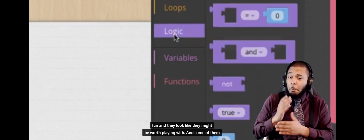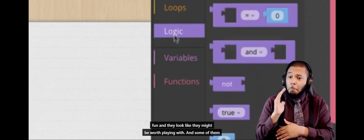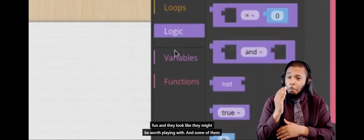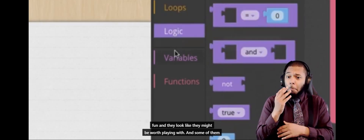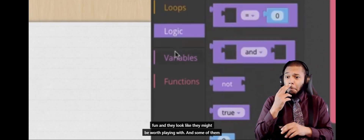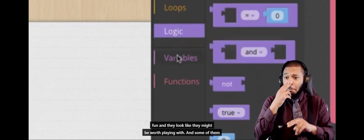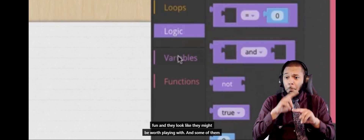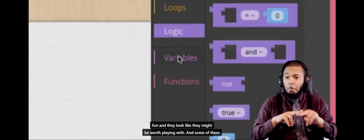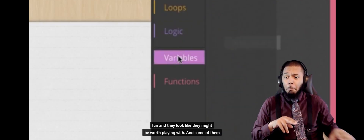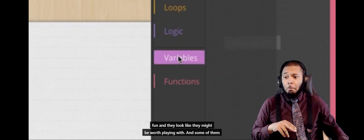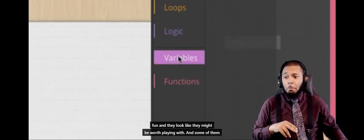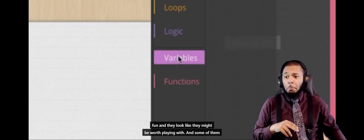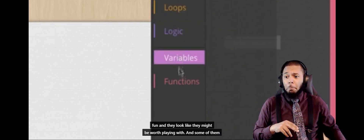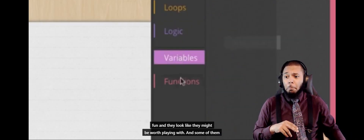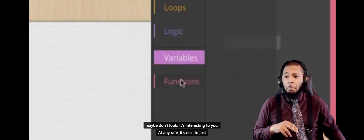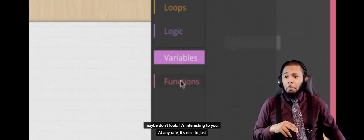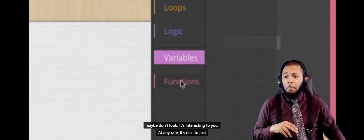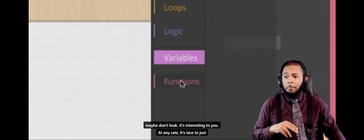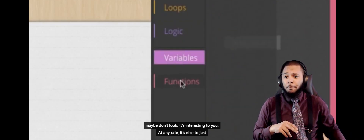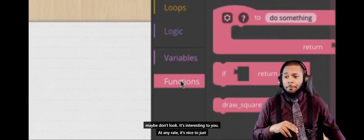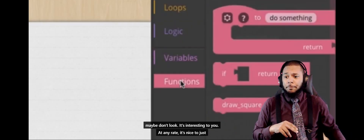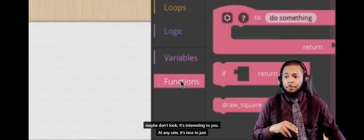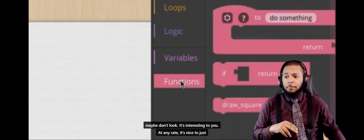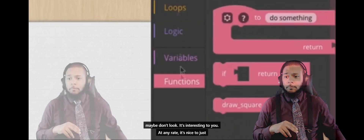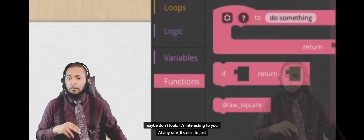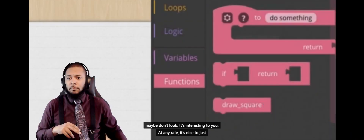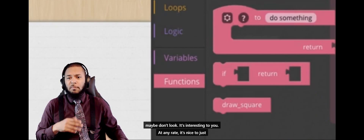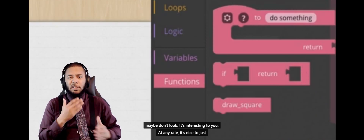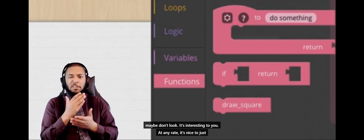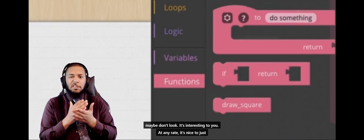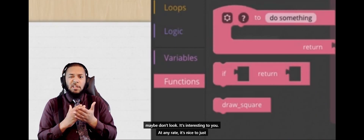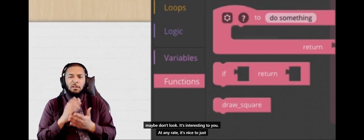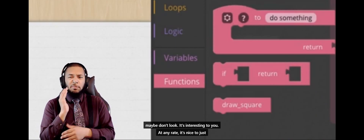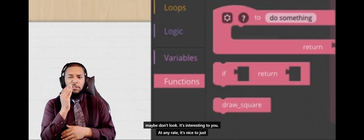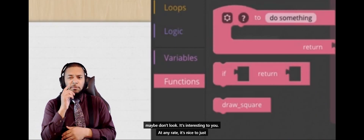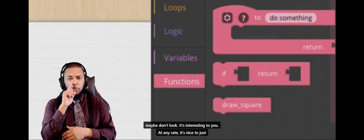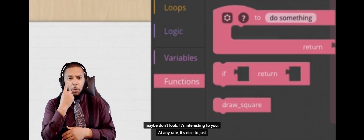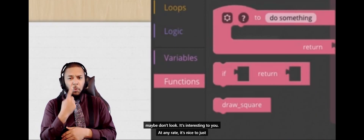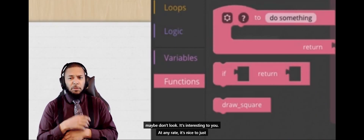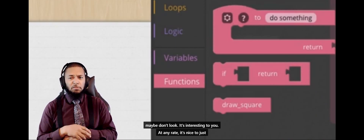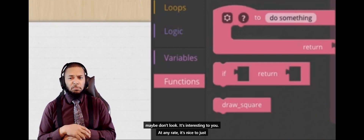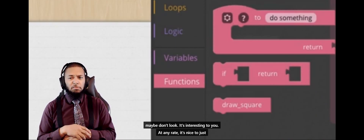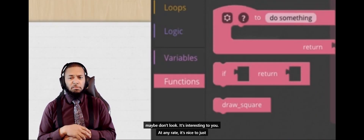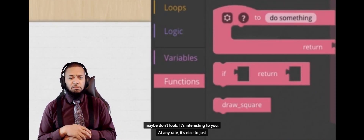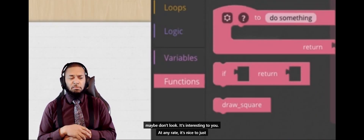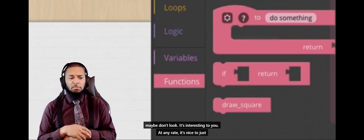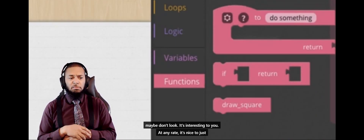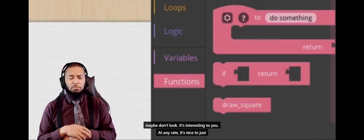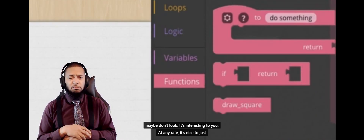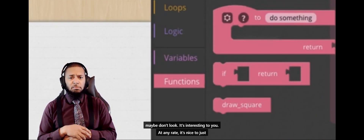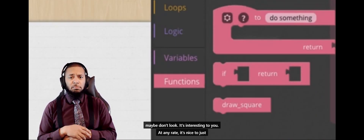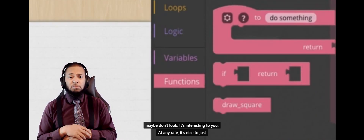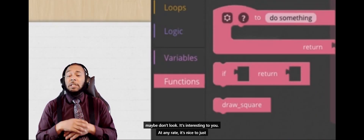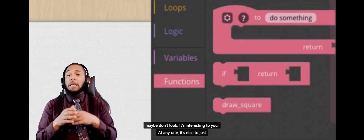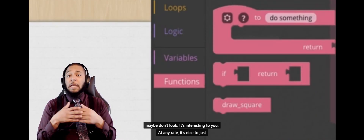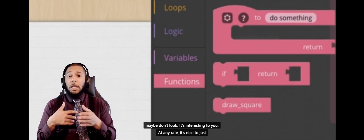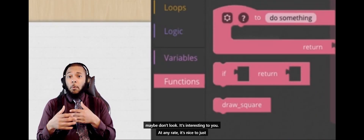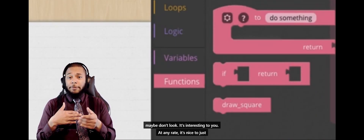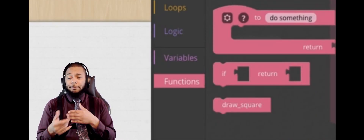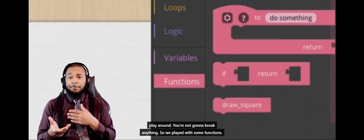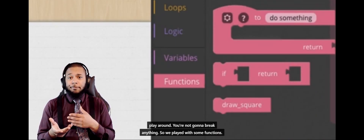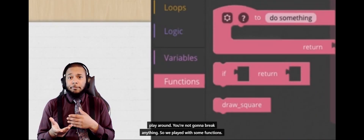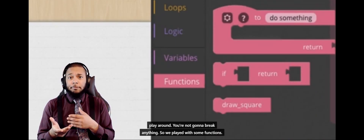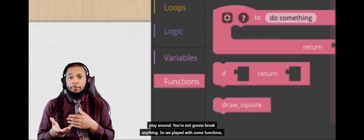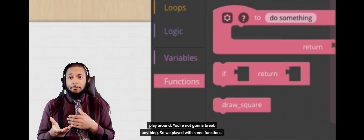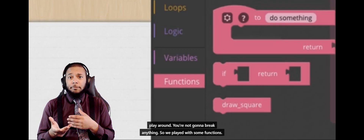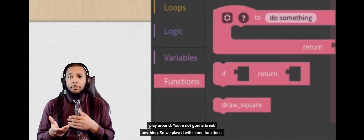be worth playing with, and some of them maybe don't look as interesting to you. At any rate, it's nice to